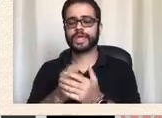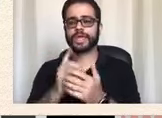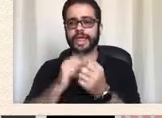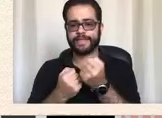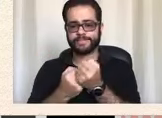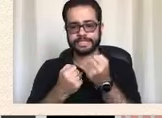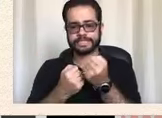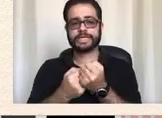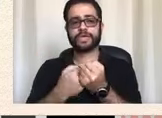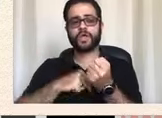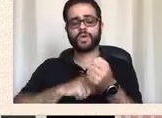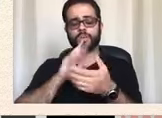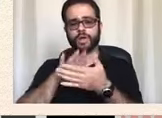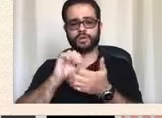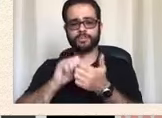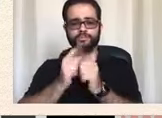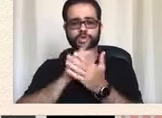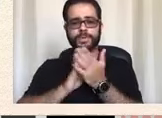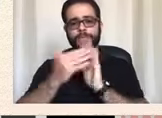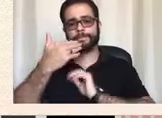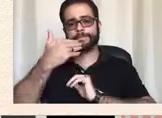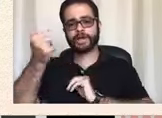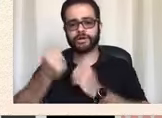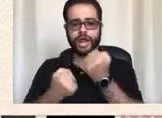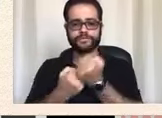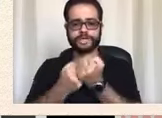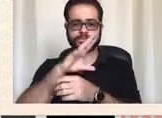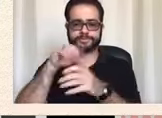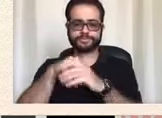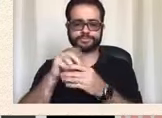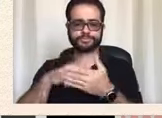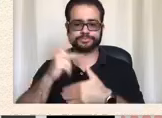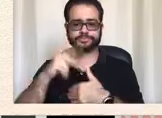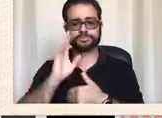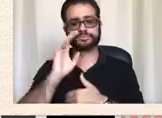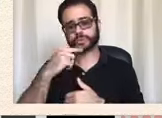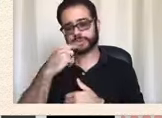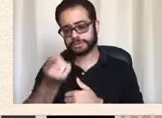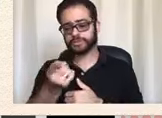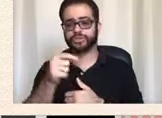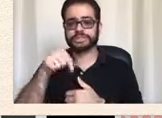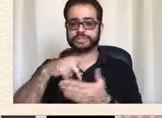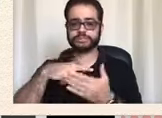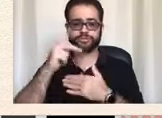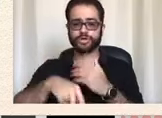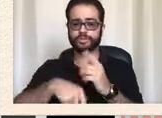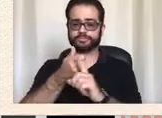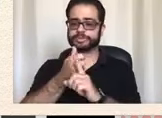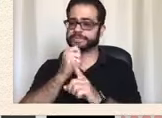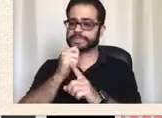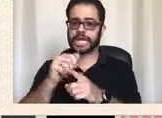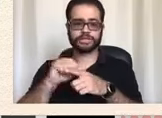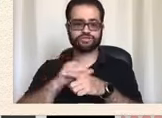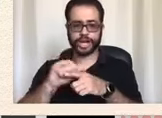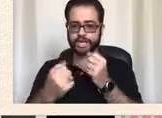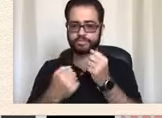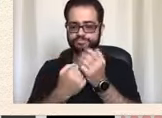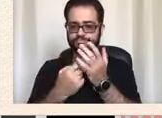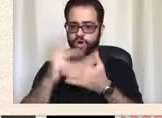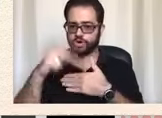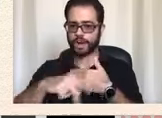advocates within the program. Now, the one thing I will tell you though, this program is not an advocacy training program if you want to learn about how